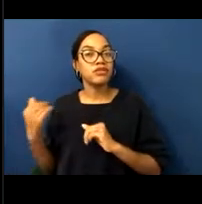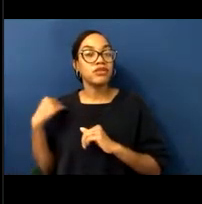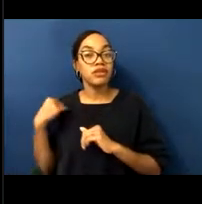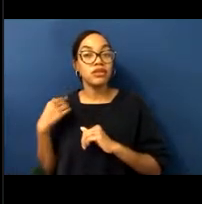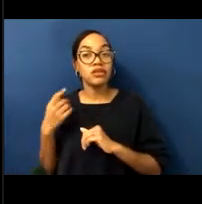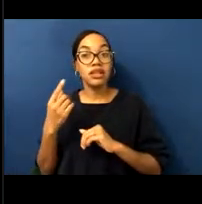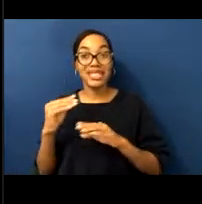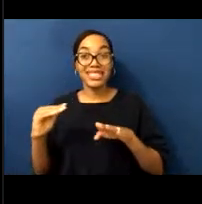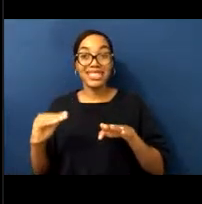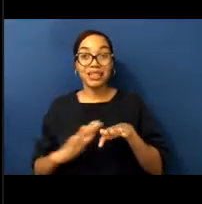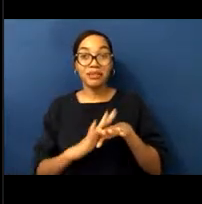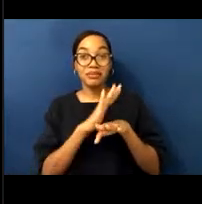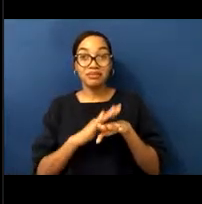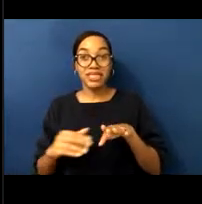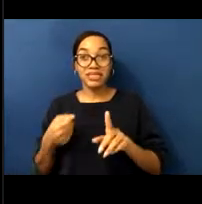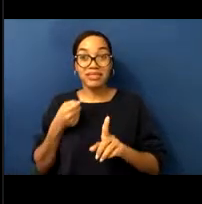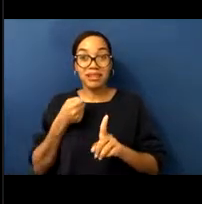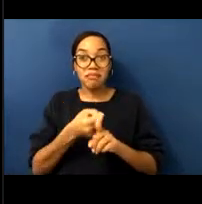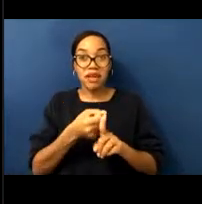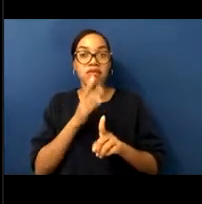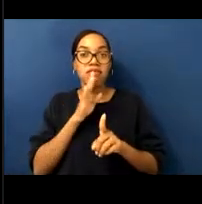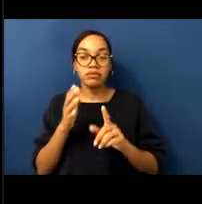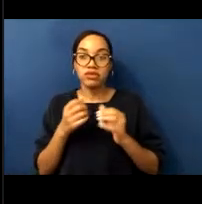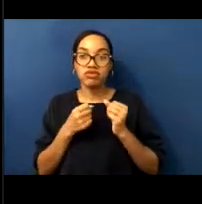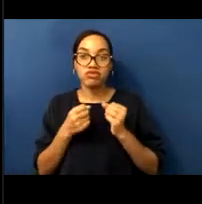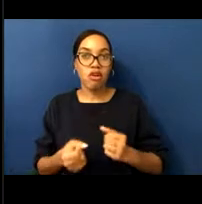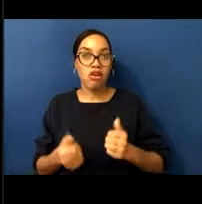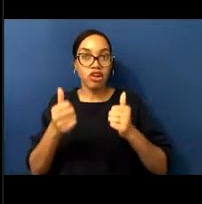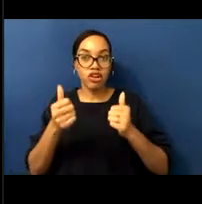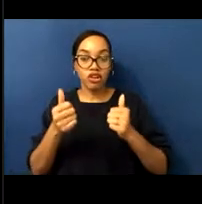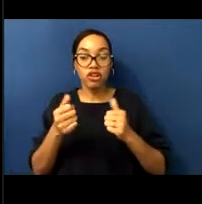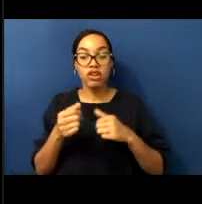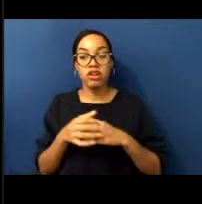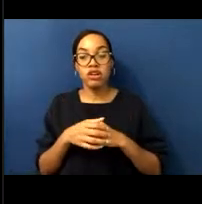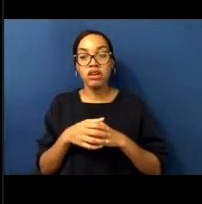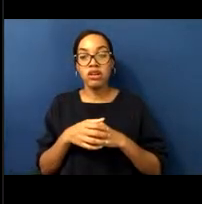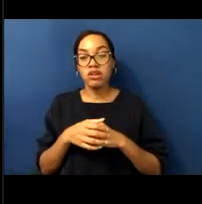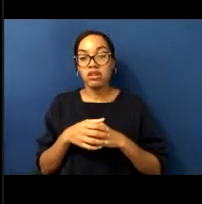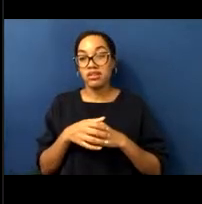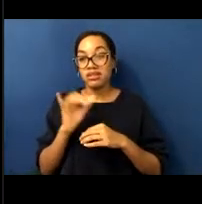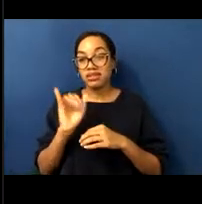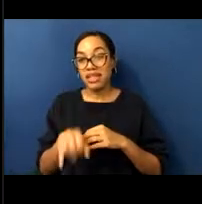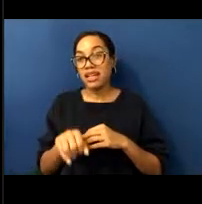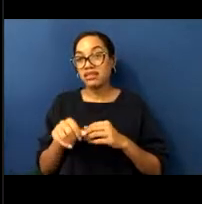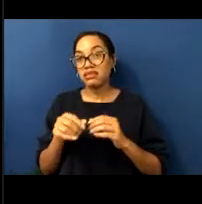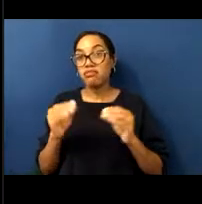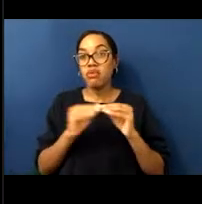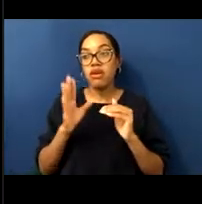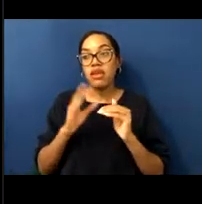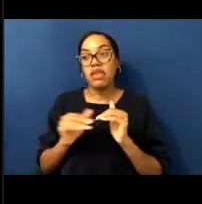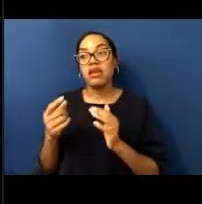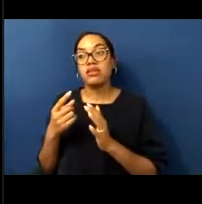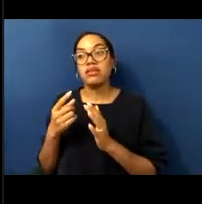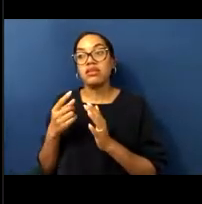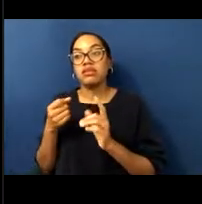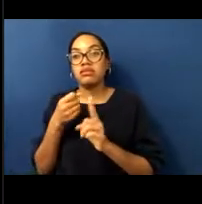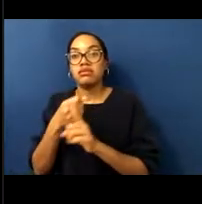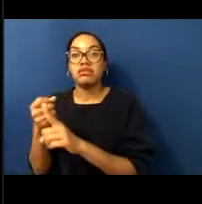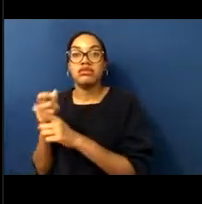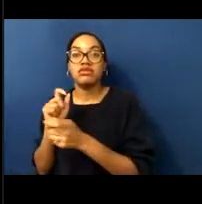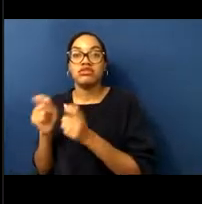be stronger than what we're seeing or what could potentially change in the ocean. So in terms of how many hatchings are